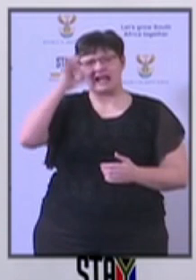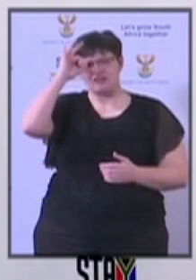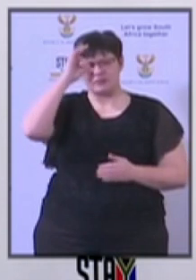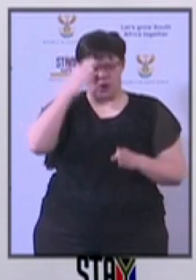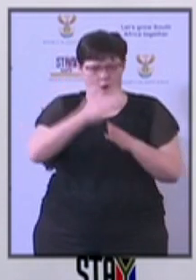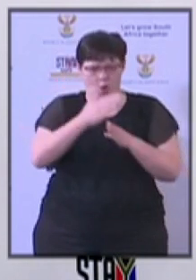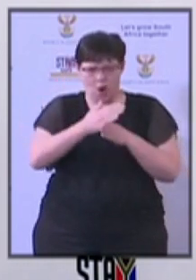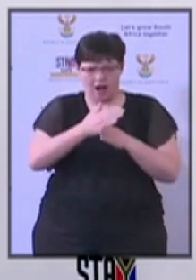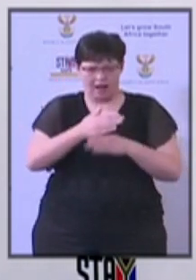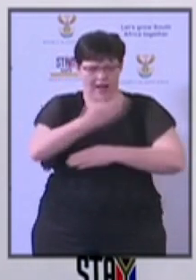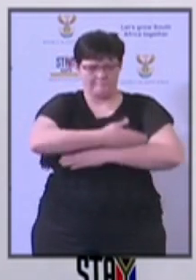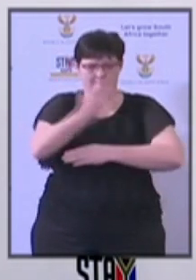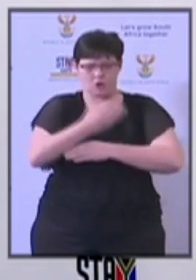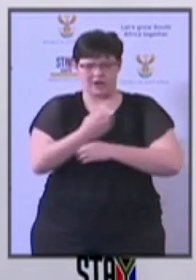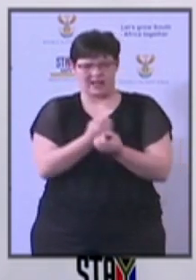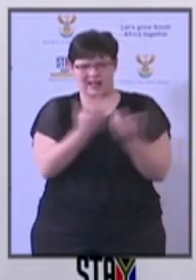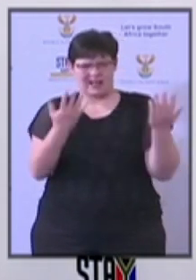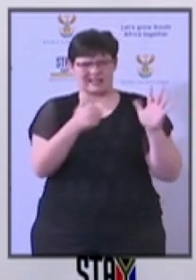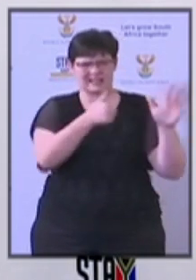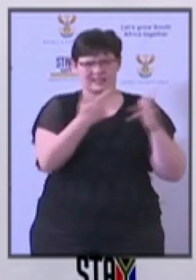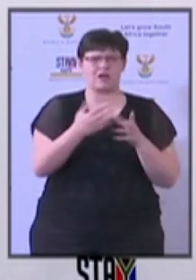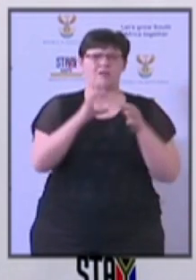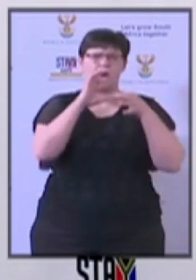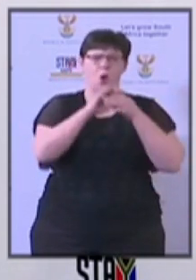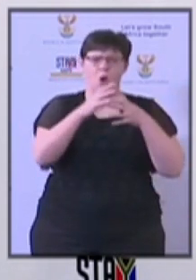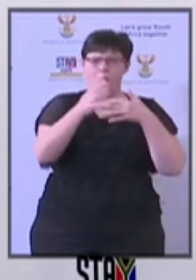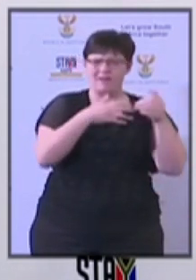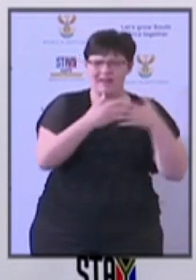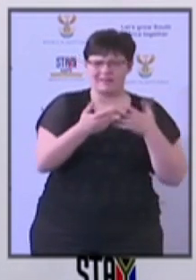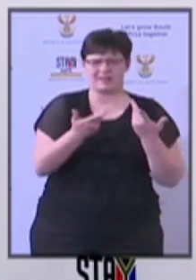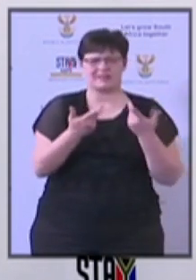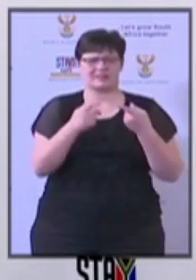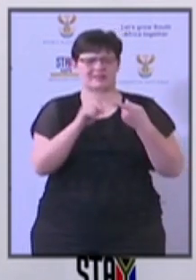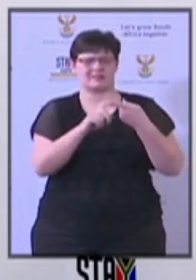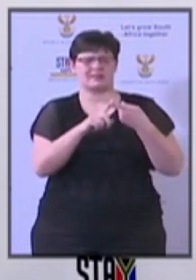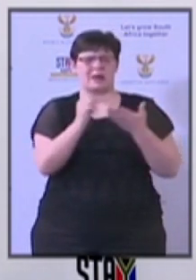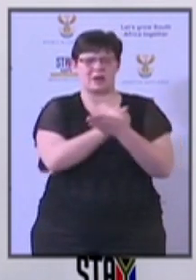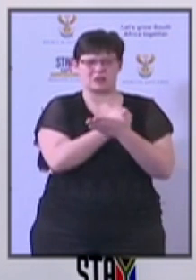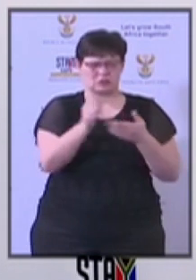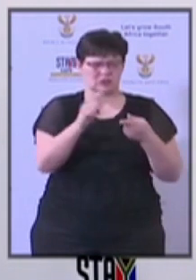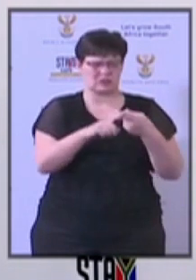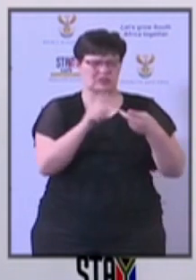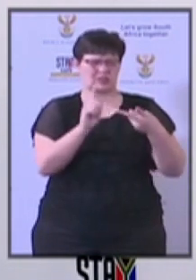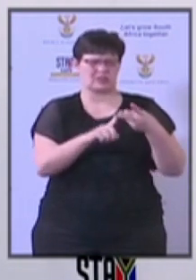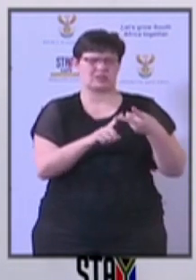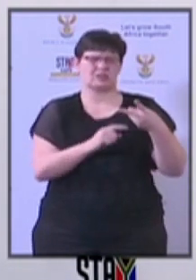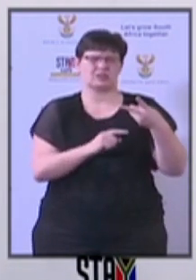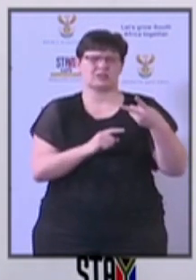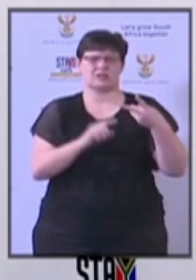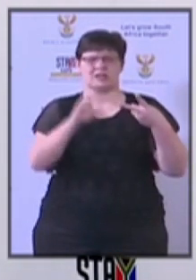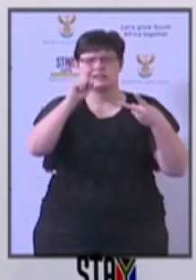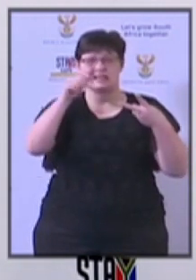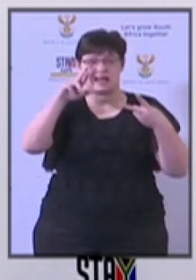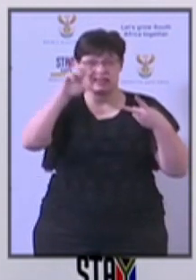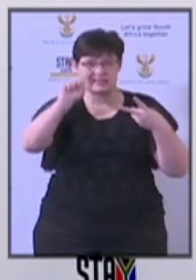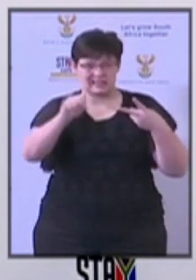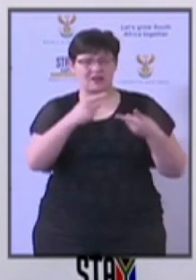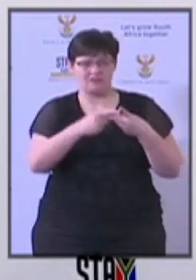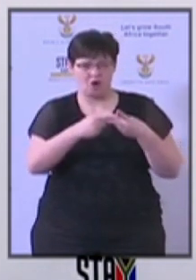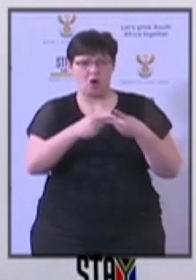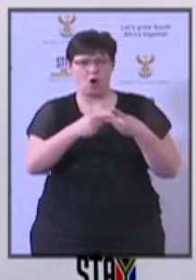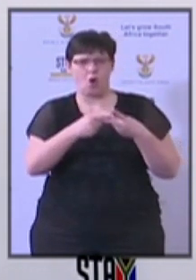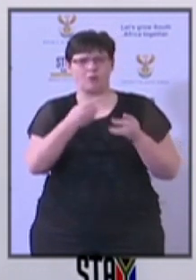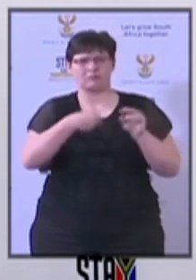operating at our borders. You have got Home Affairs that issue license passports. You have got SARS for